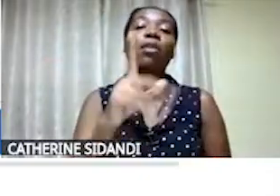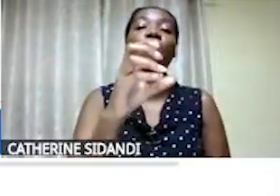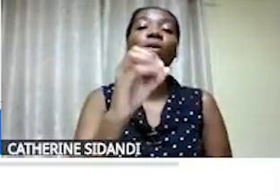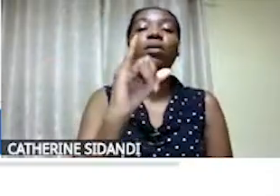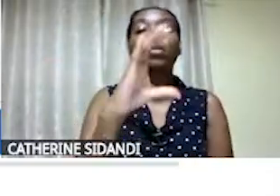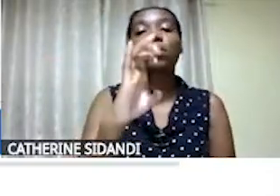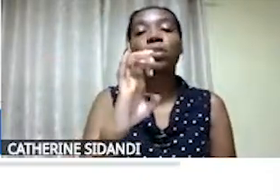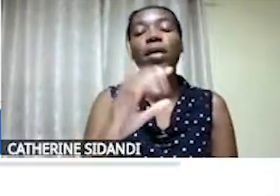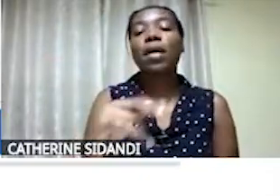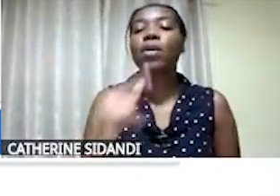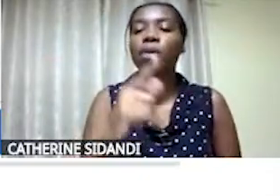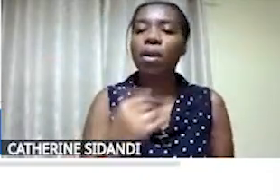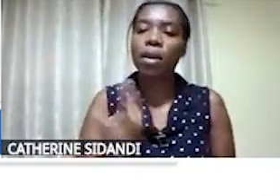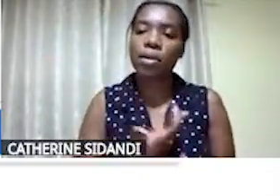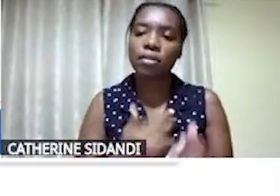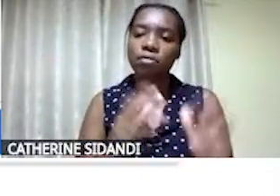appreciate Lois for those